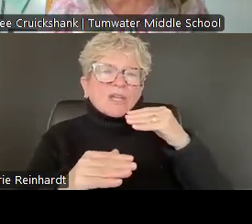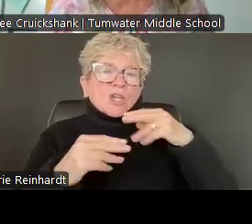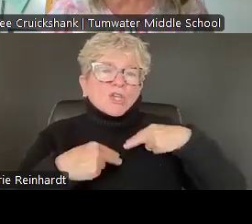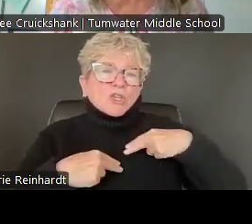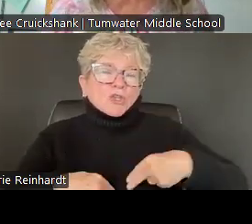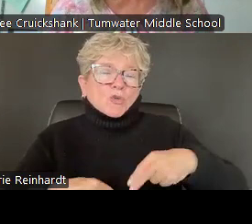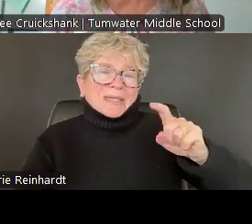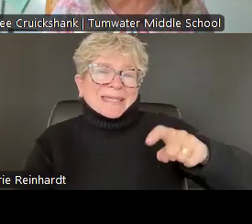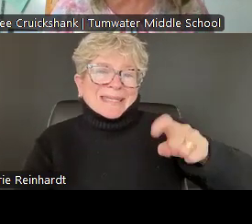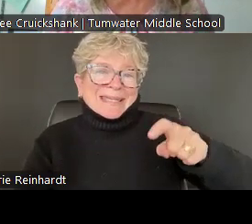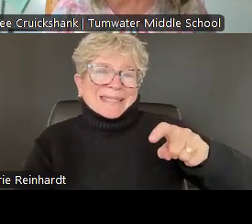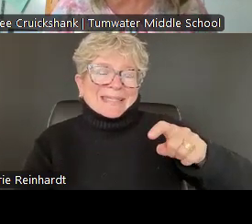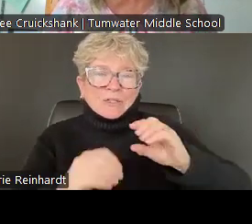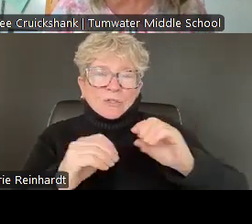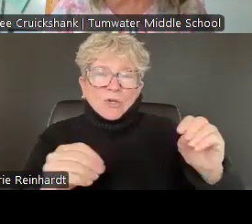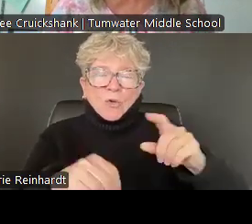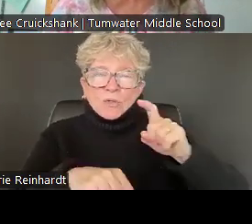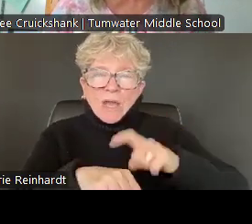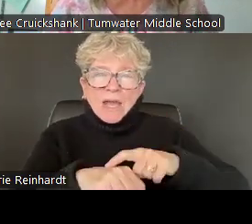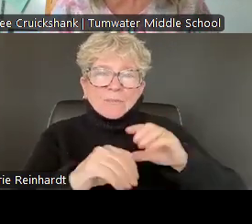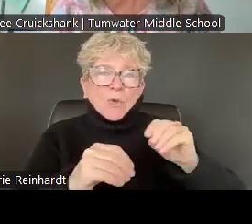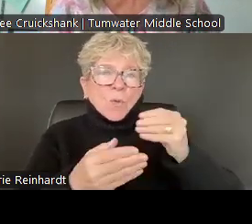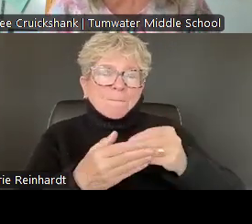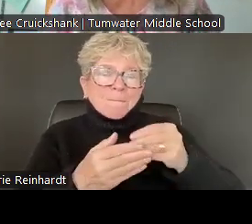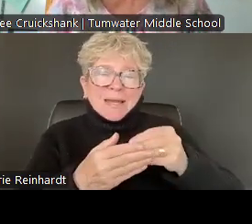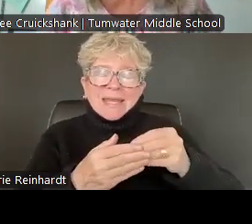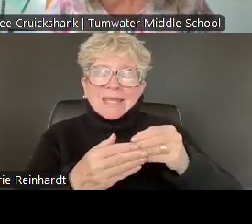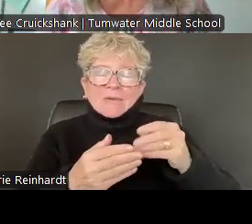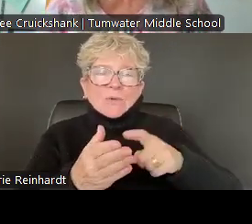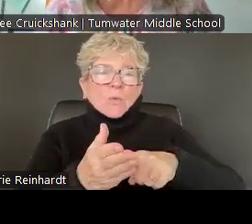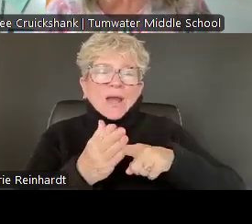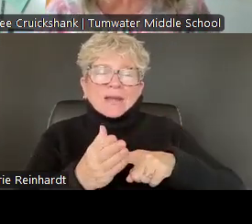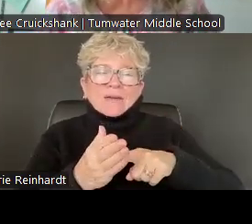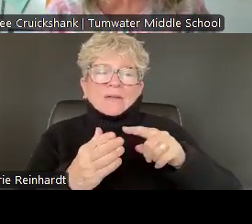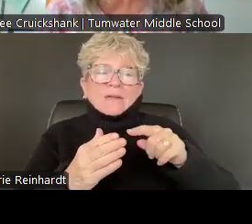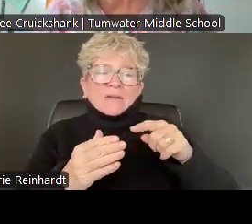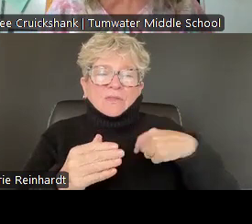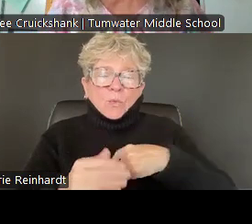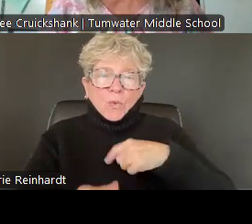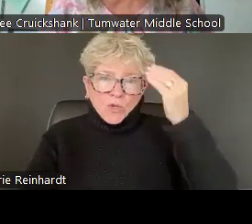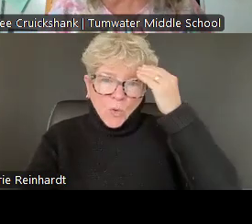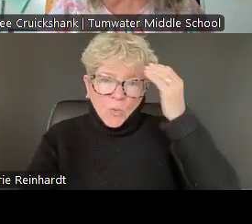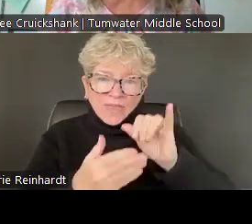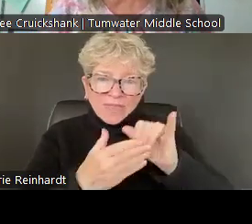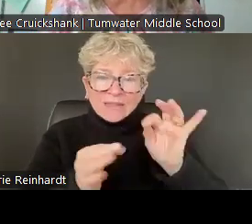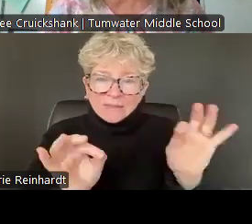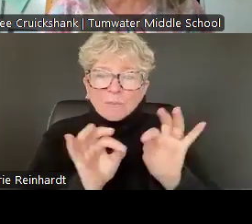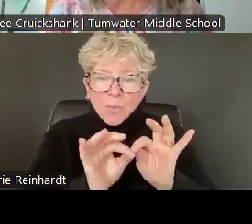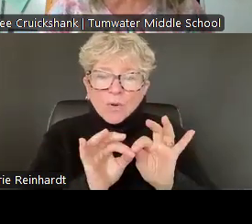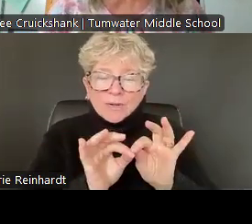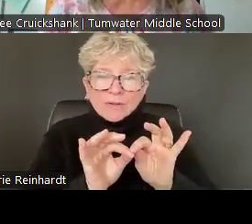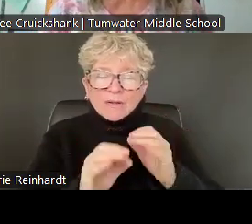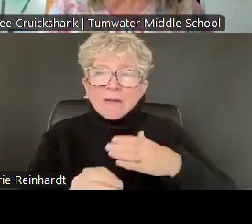that anywhere. No time, no money, no initiative, just that we know that that's important. And so